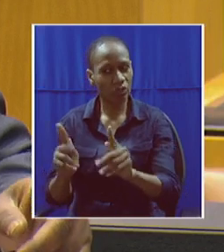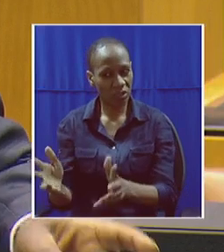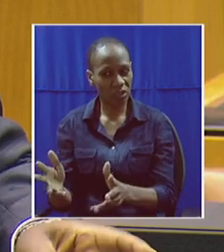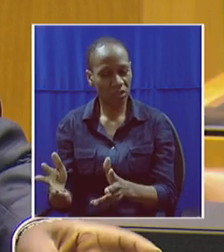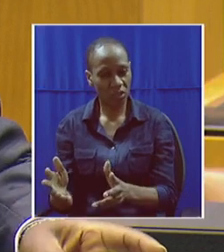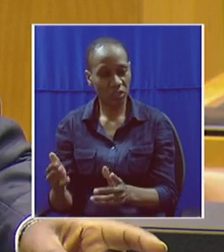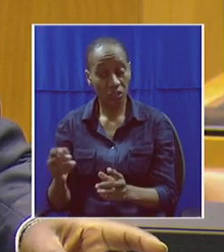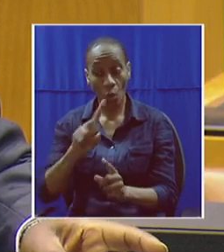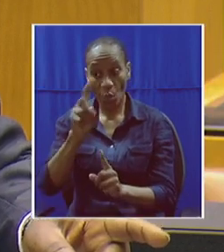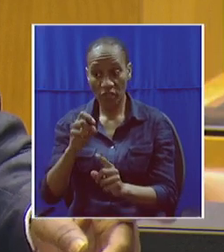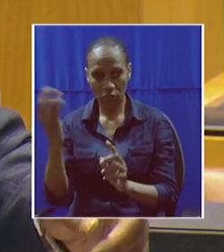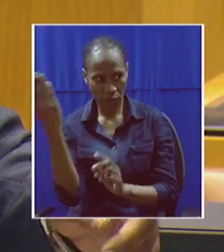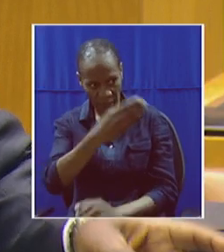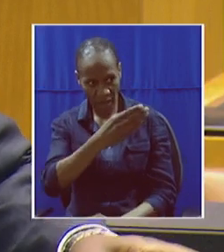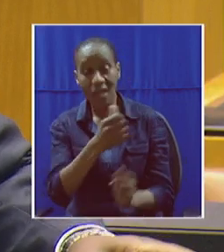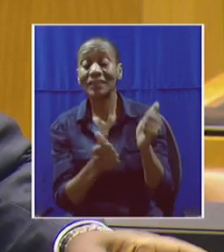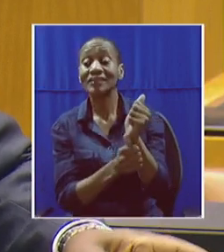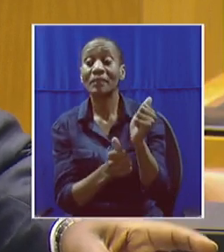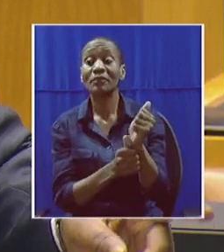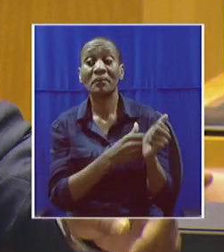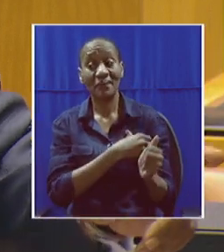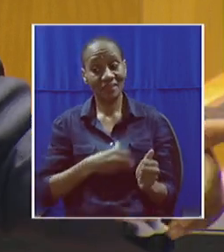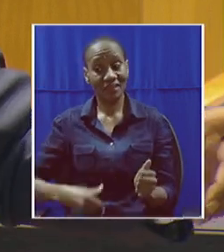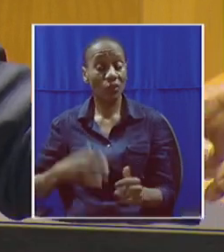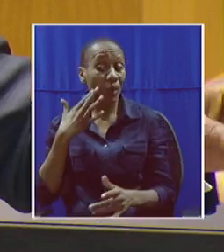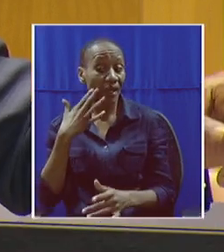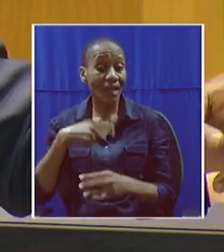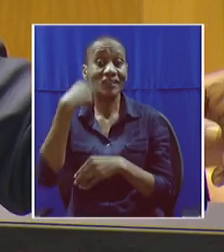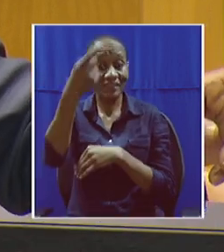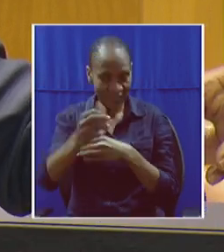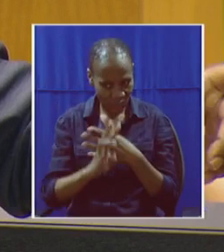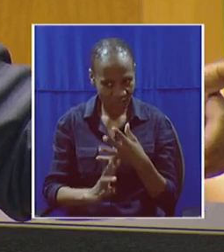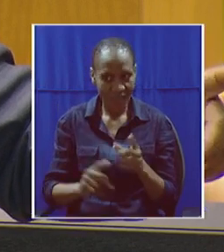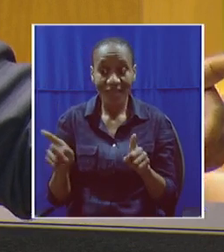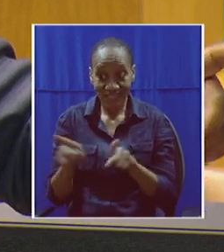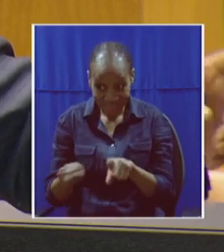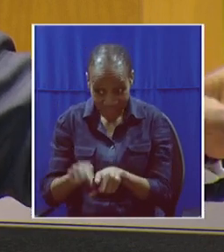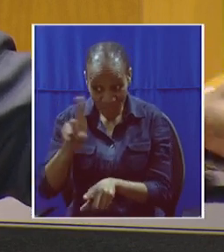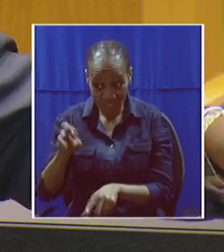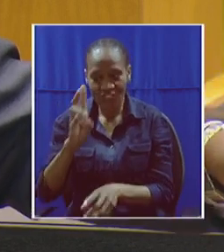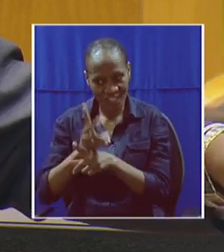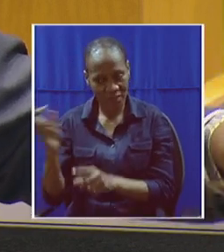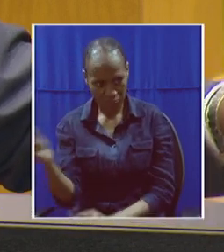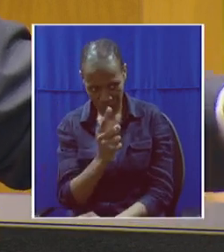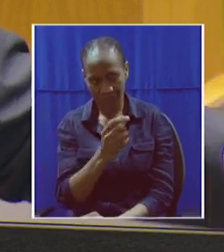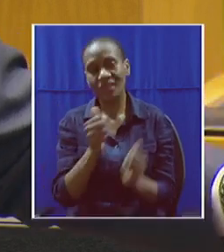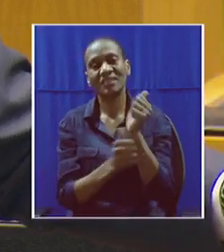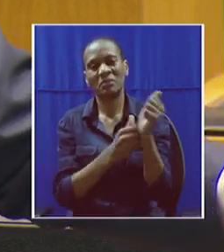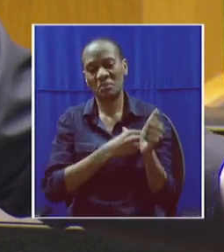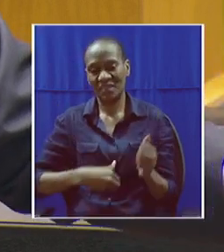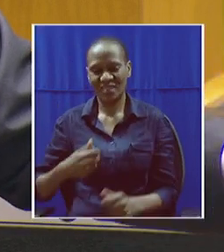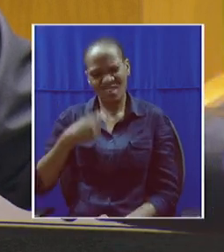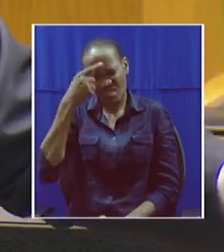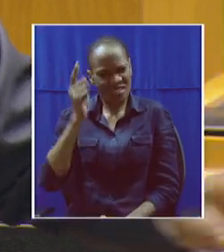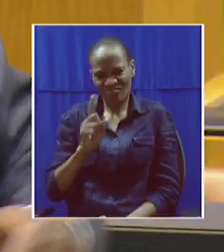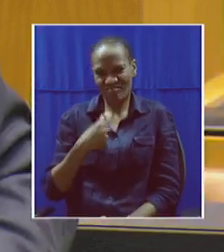to the deputy president maybe next week to ask that question because uh I don't think I'm at Liberty